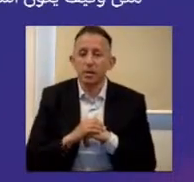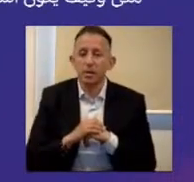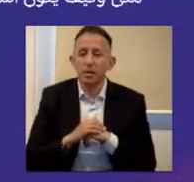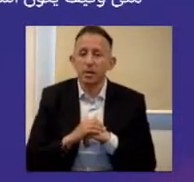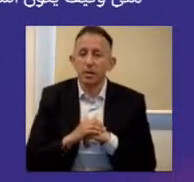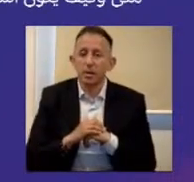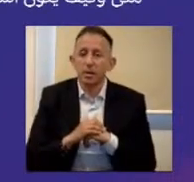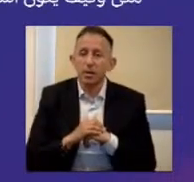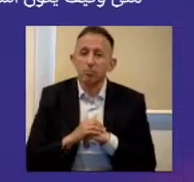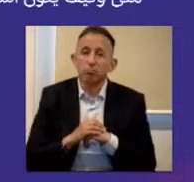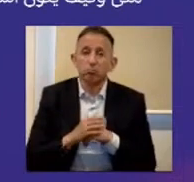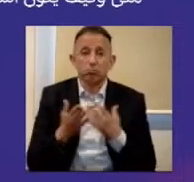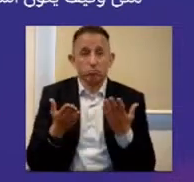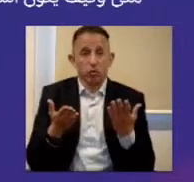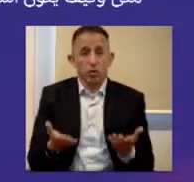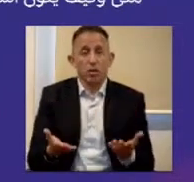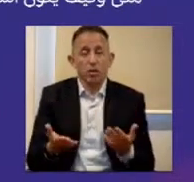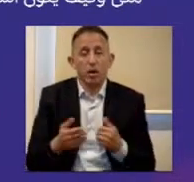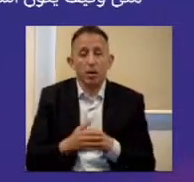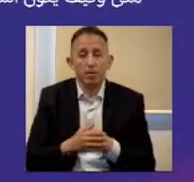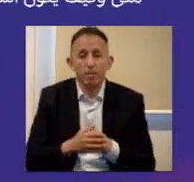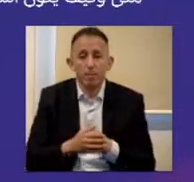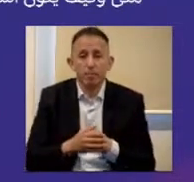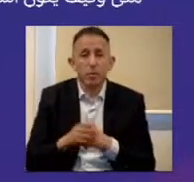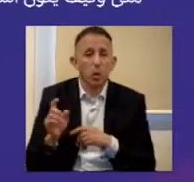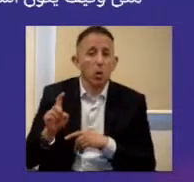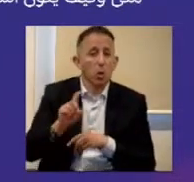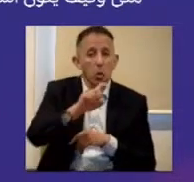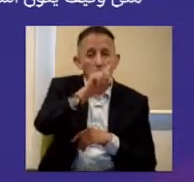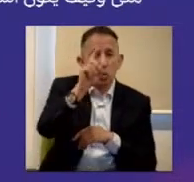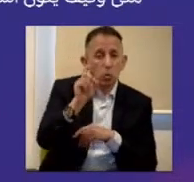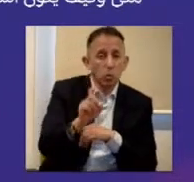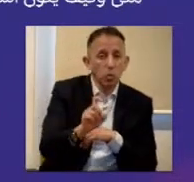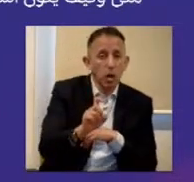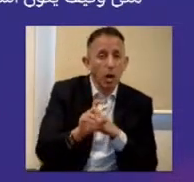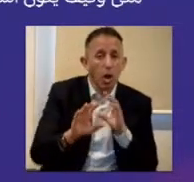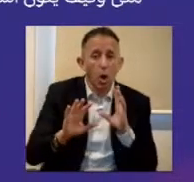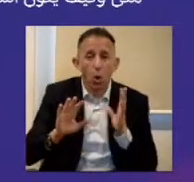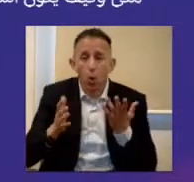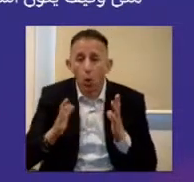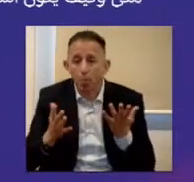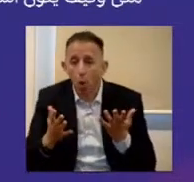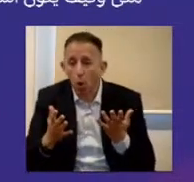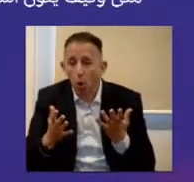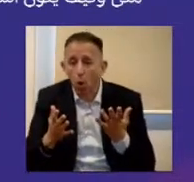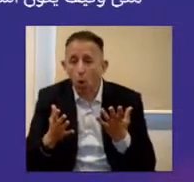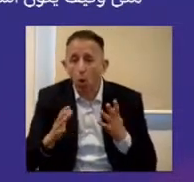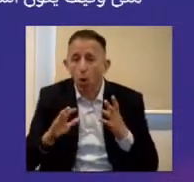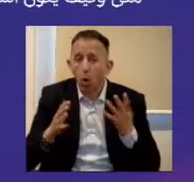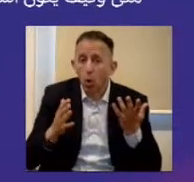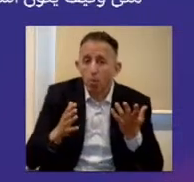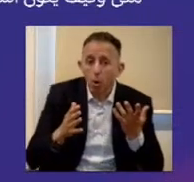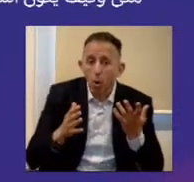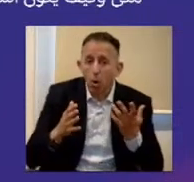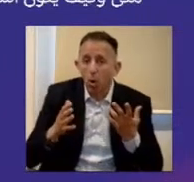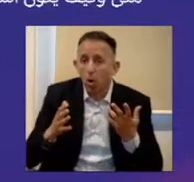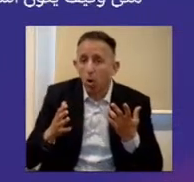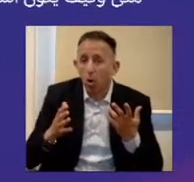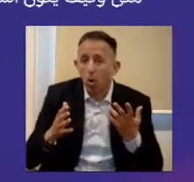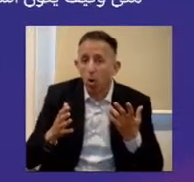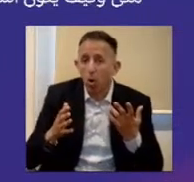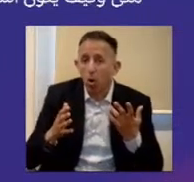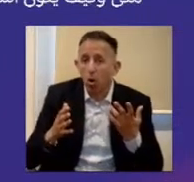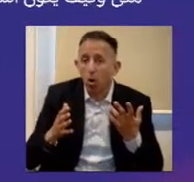problem. How can we have machines that are aligned with our values, with our ends? We don't know how to do that for the moment. And there are risks.